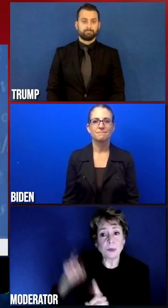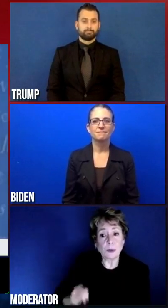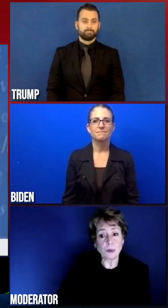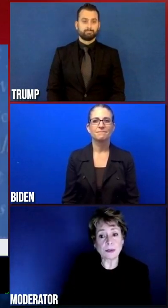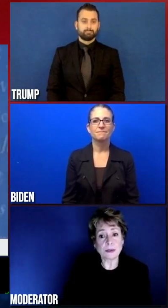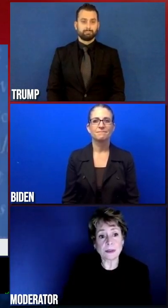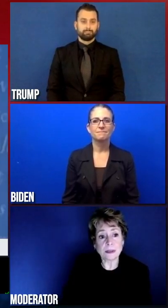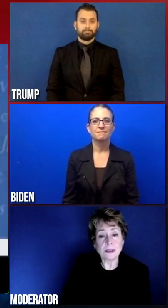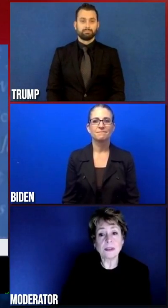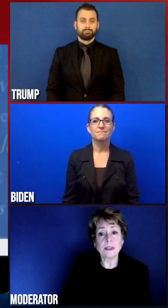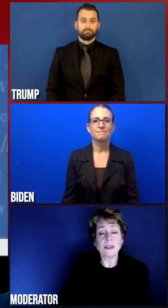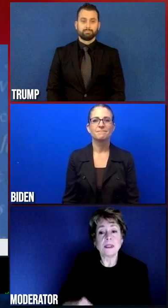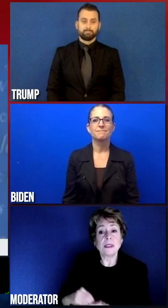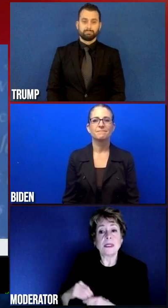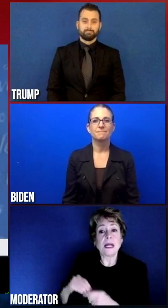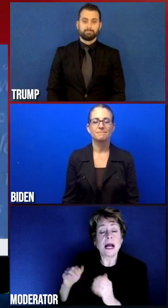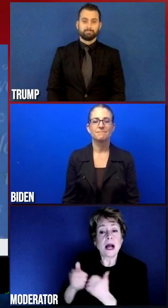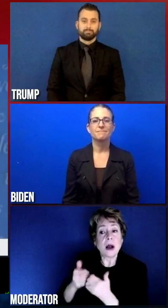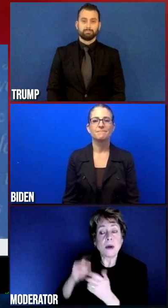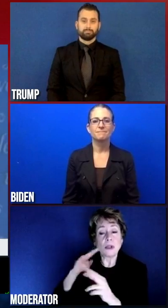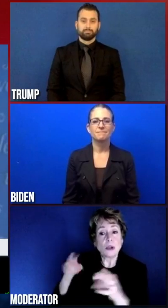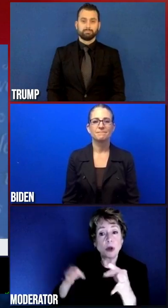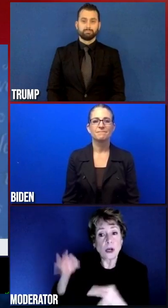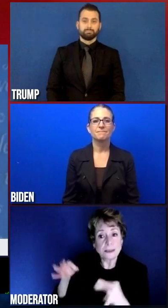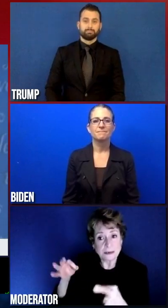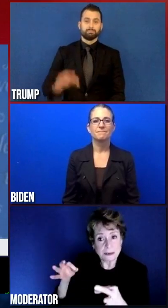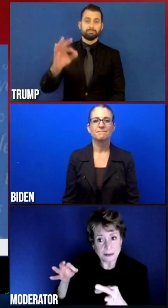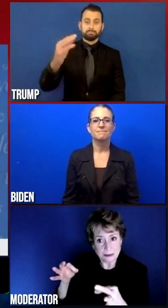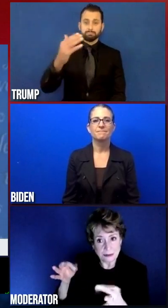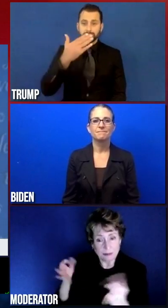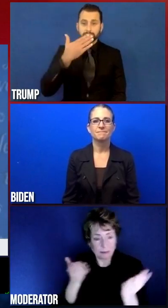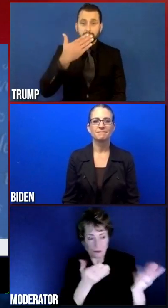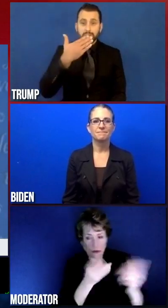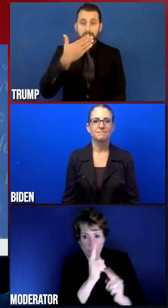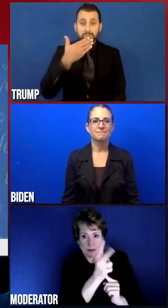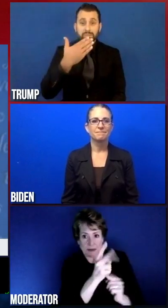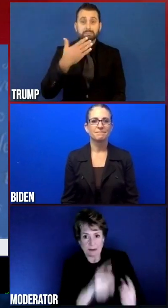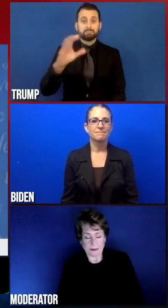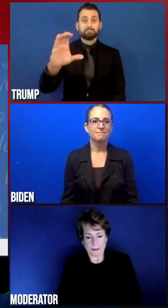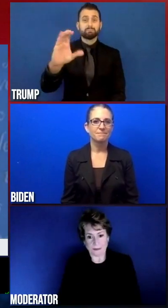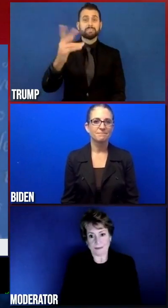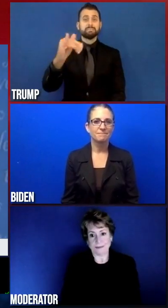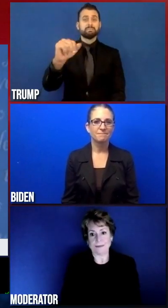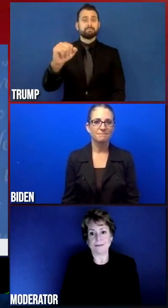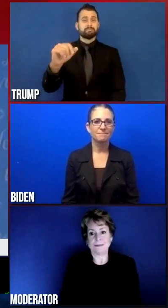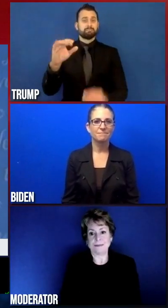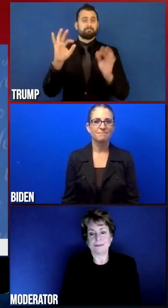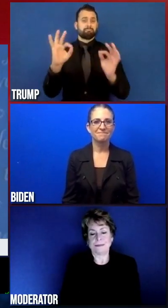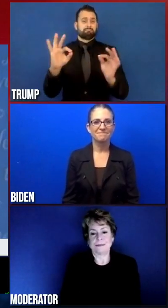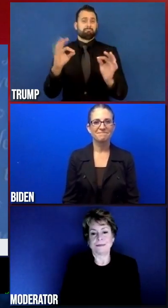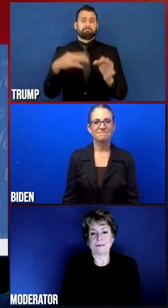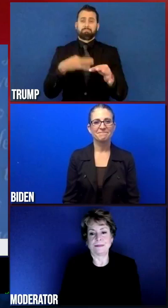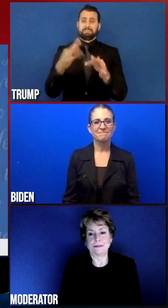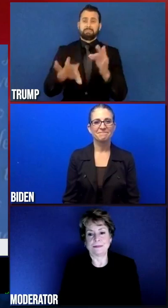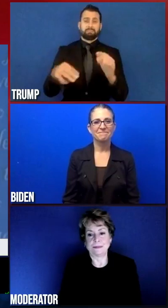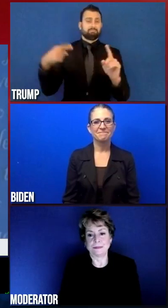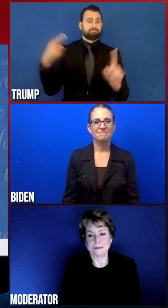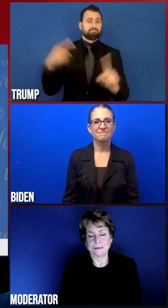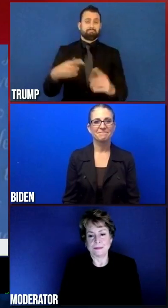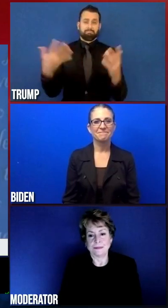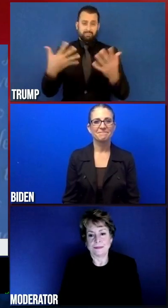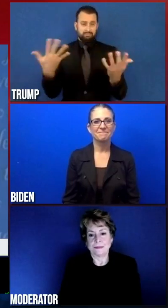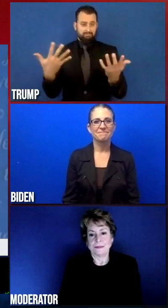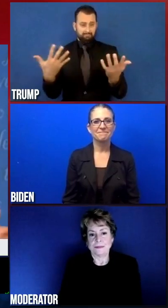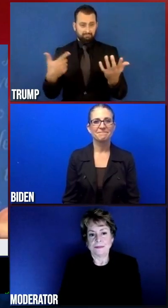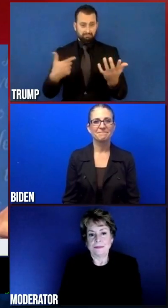very much, Chris. I will tell you very simply, we won the election. Elections have consequences. We have the Senate, we have the